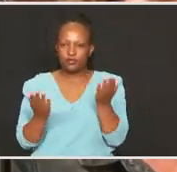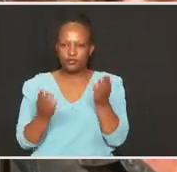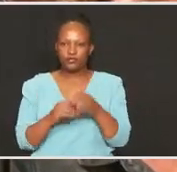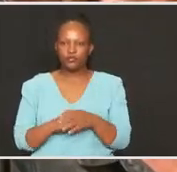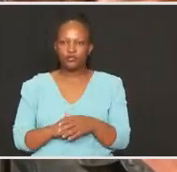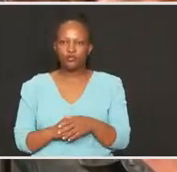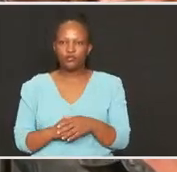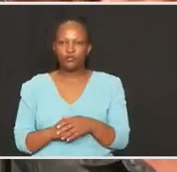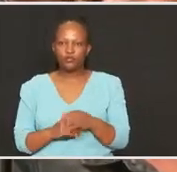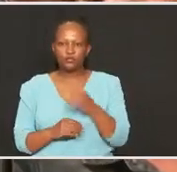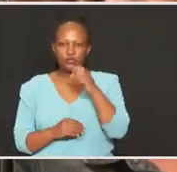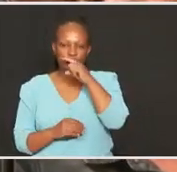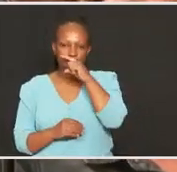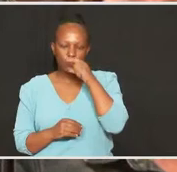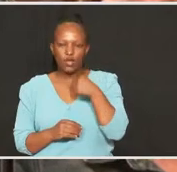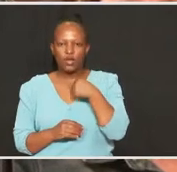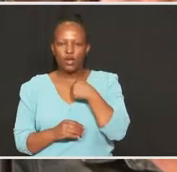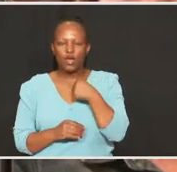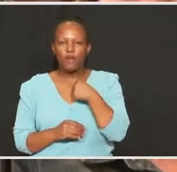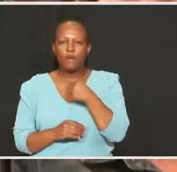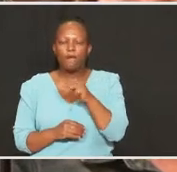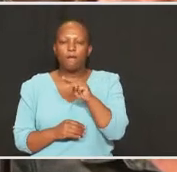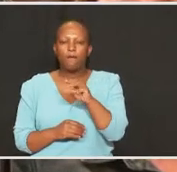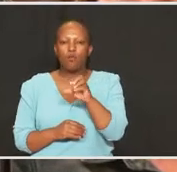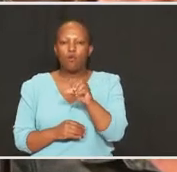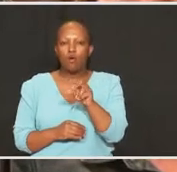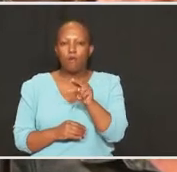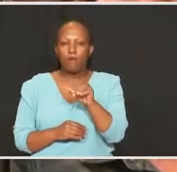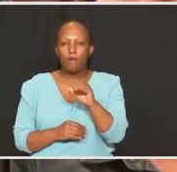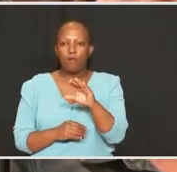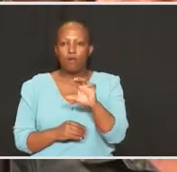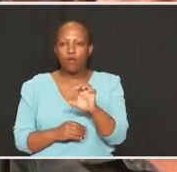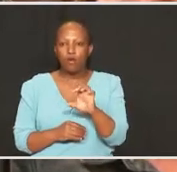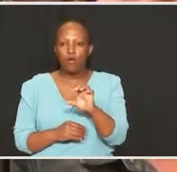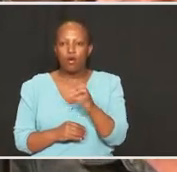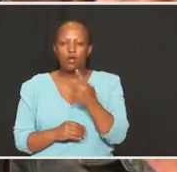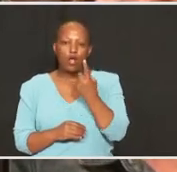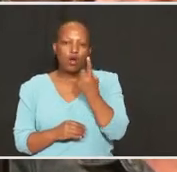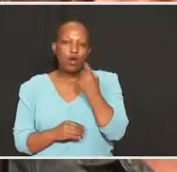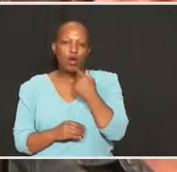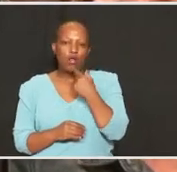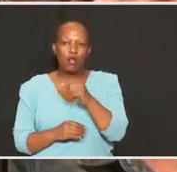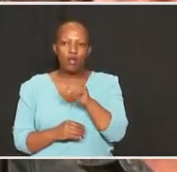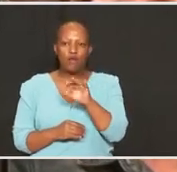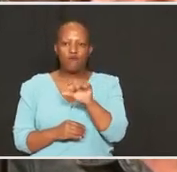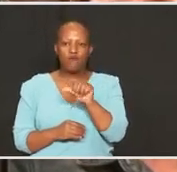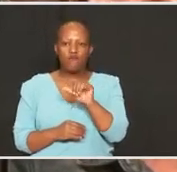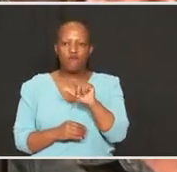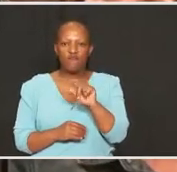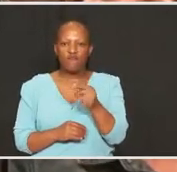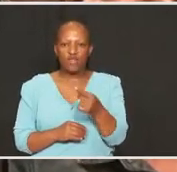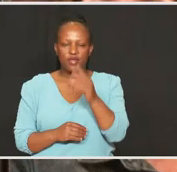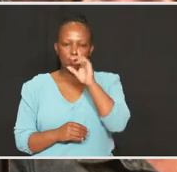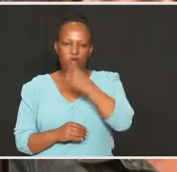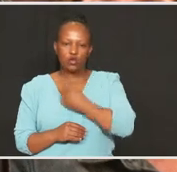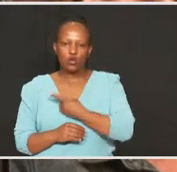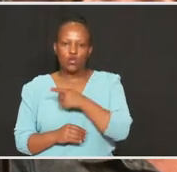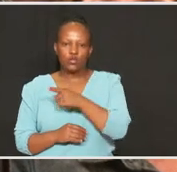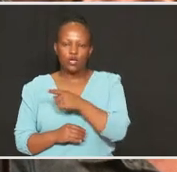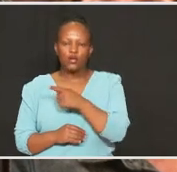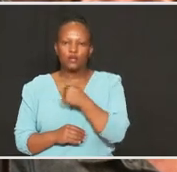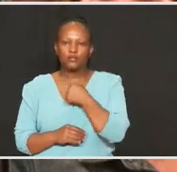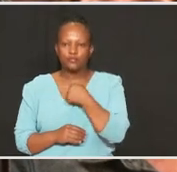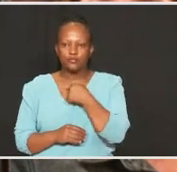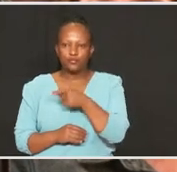my name is Bernice meku I prefer to be called faith this is my daughter erisha Bianca